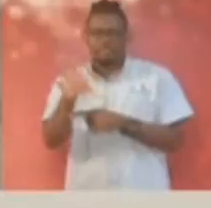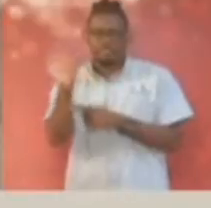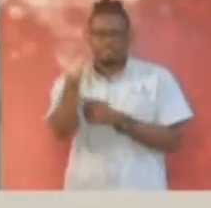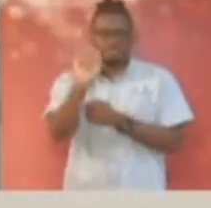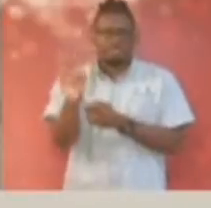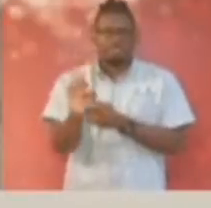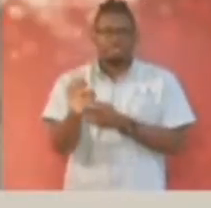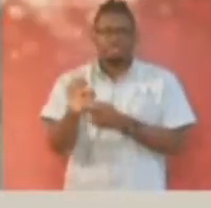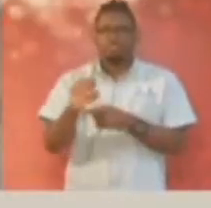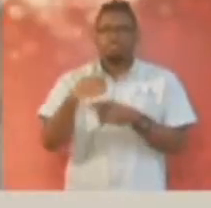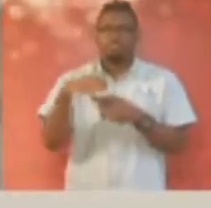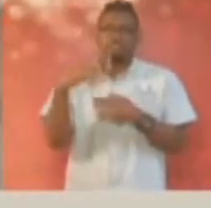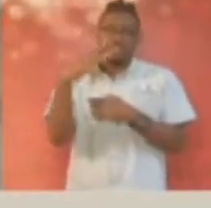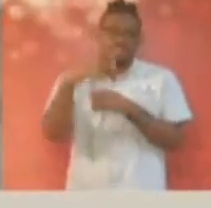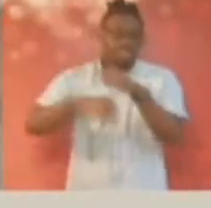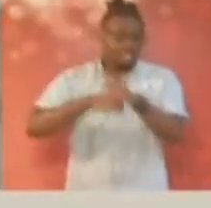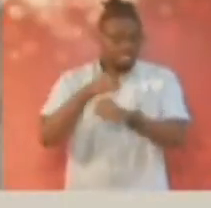strategies,